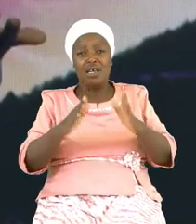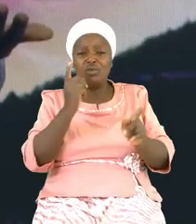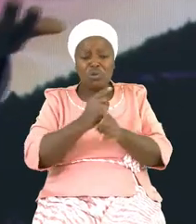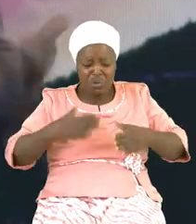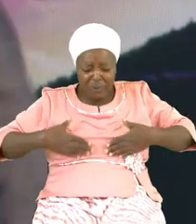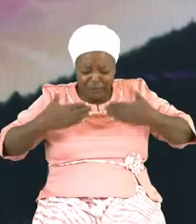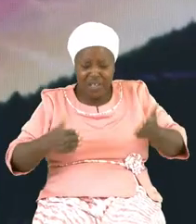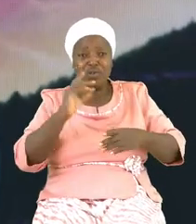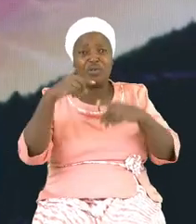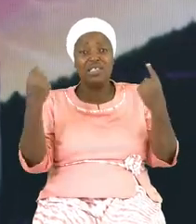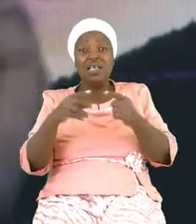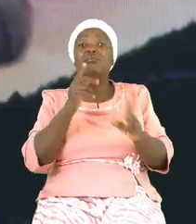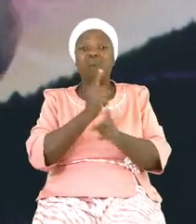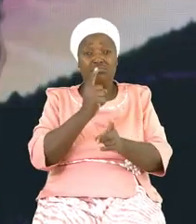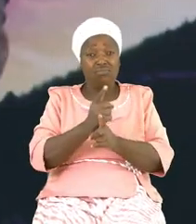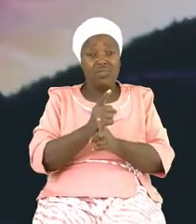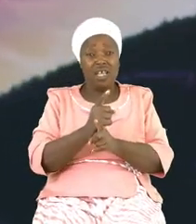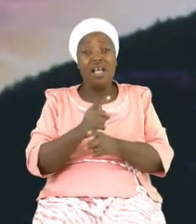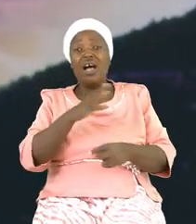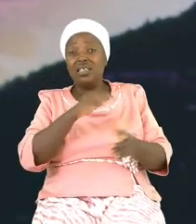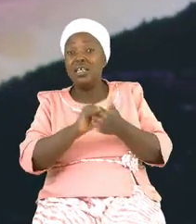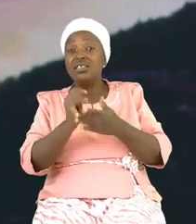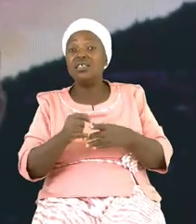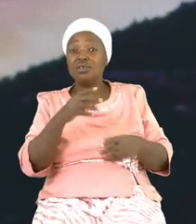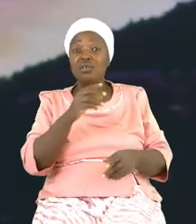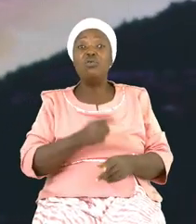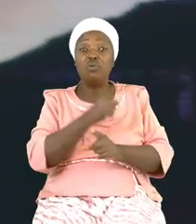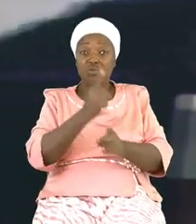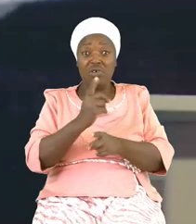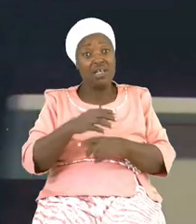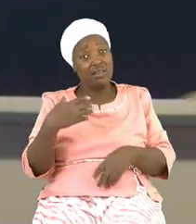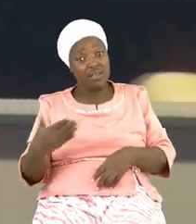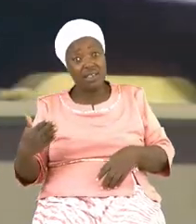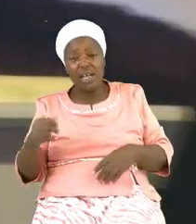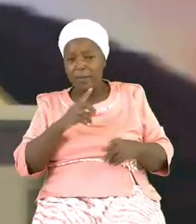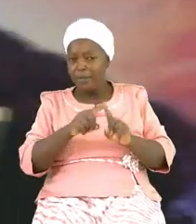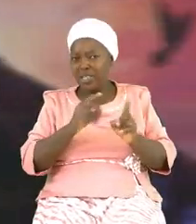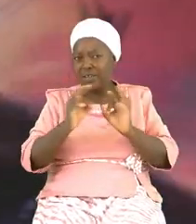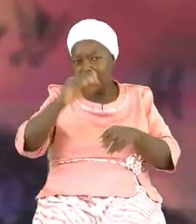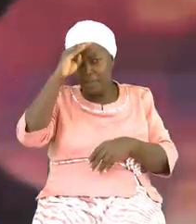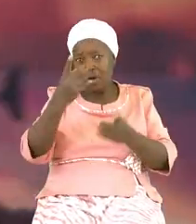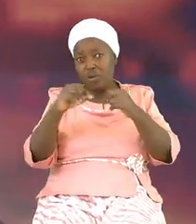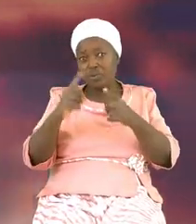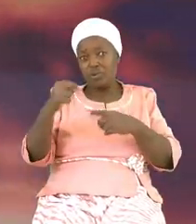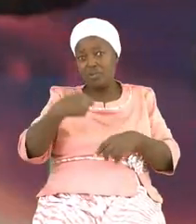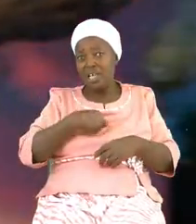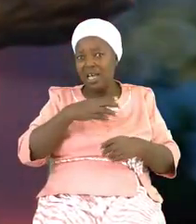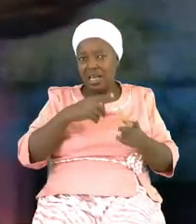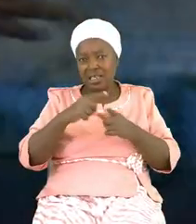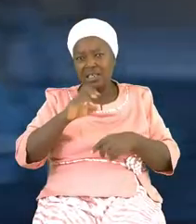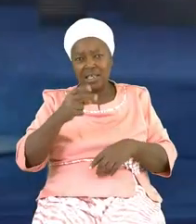right. That's the normal thing. But if a man comes to me and you can see he's a